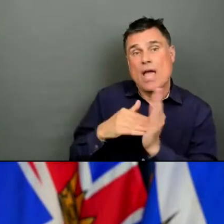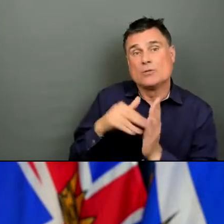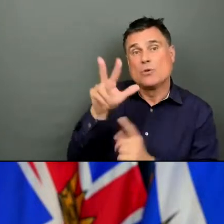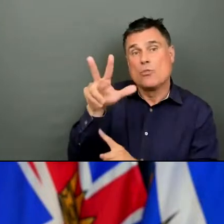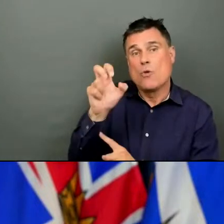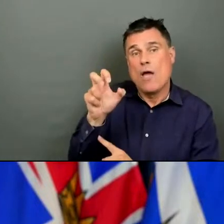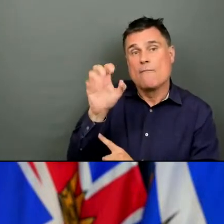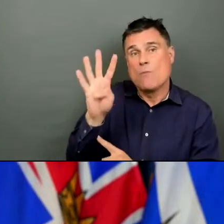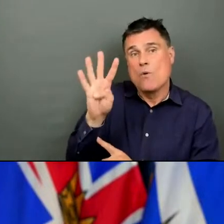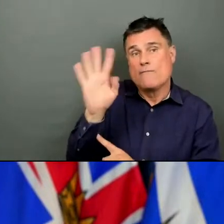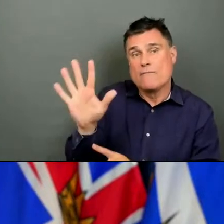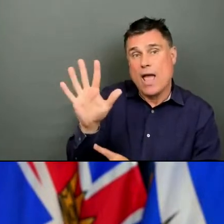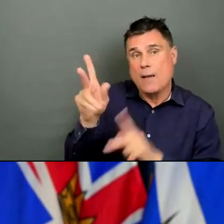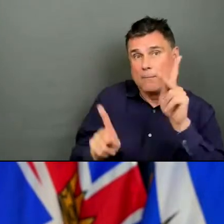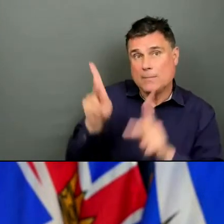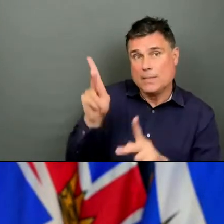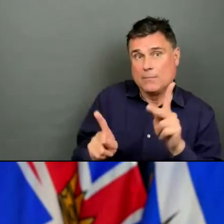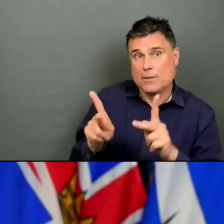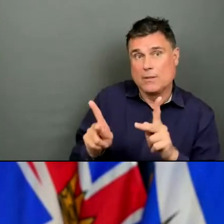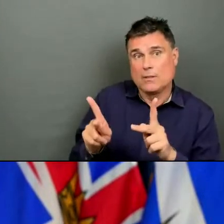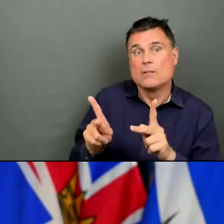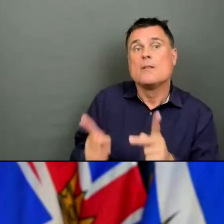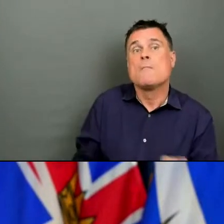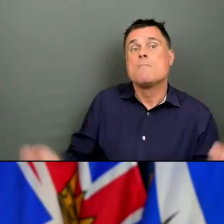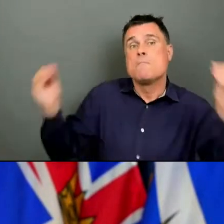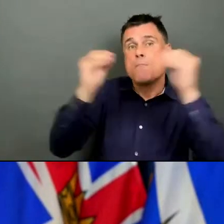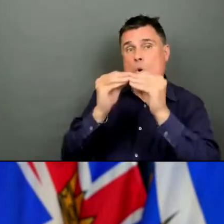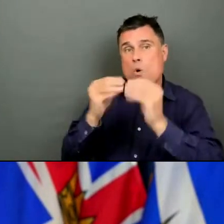73,345 more people were vaccinated, and just to give a sense of that,